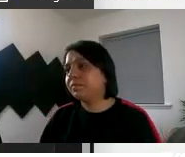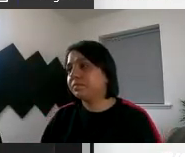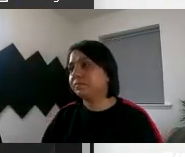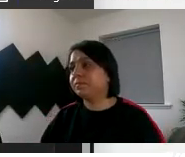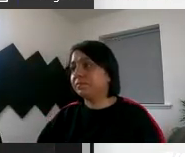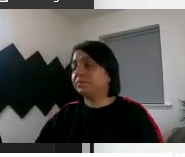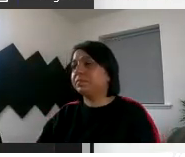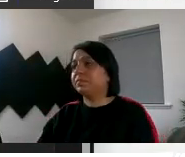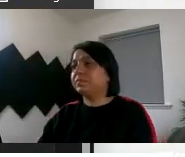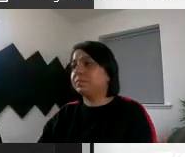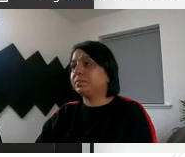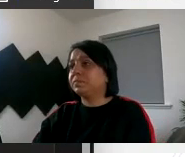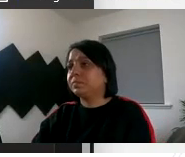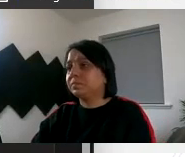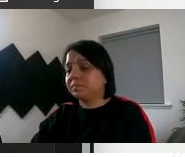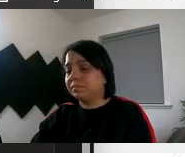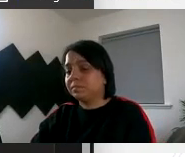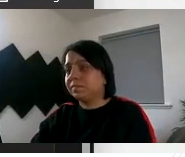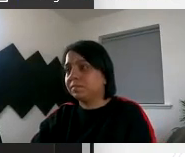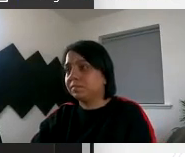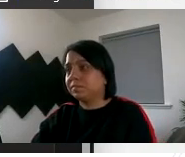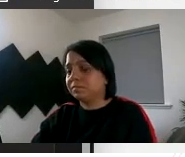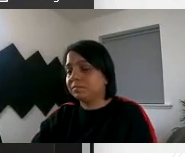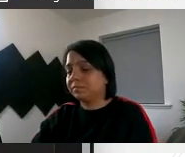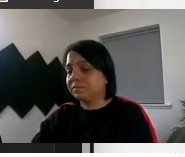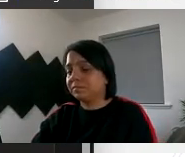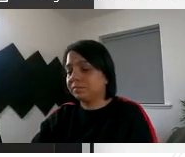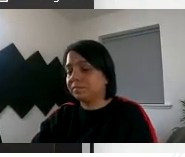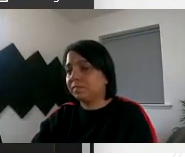British slang, but I'm here to teach you British slang.